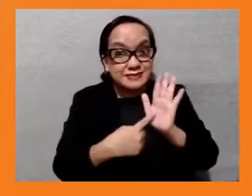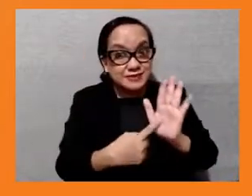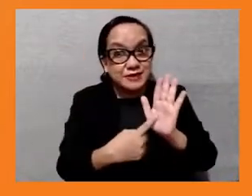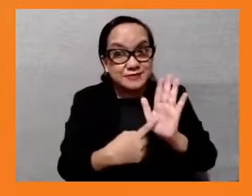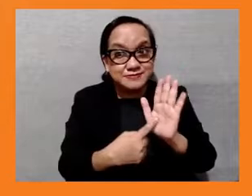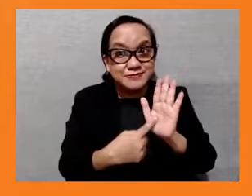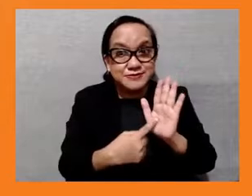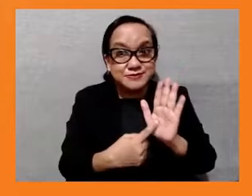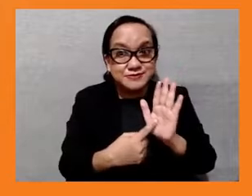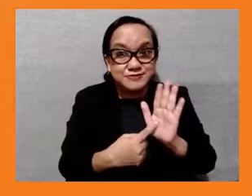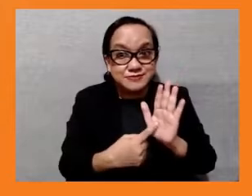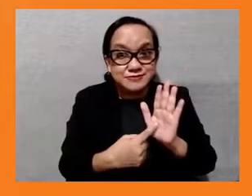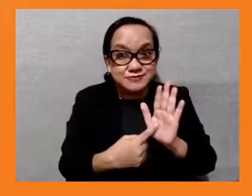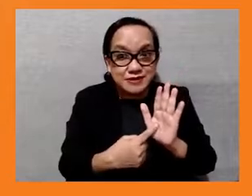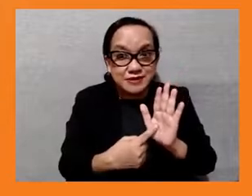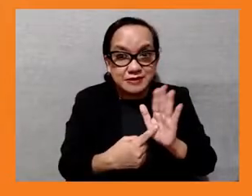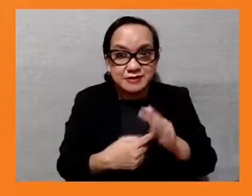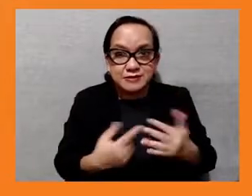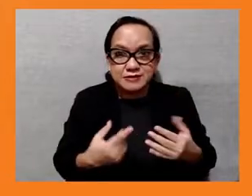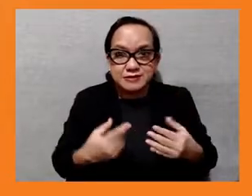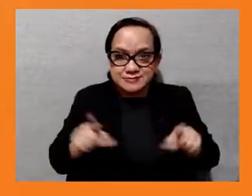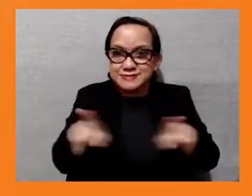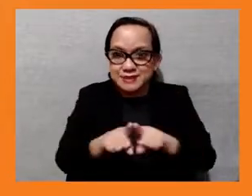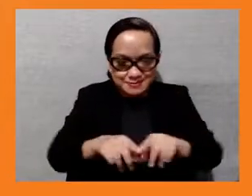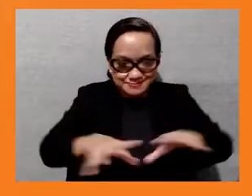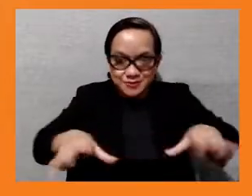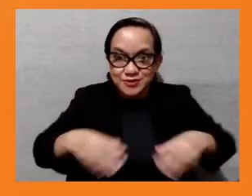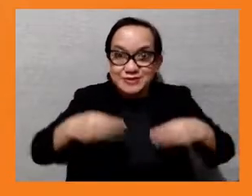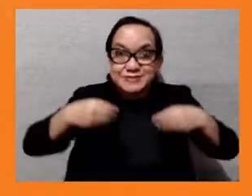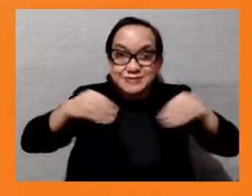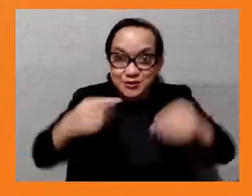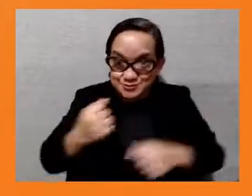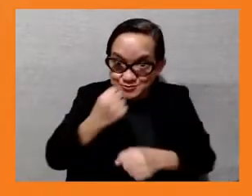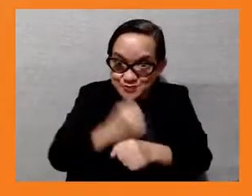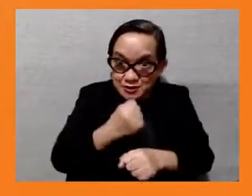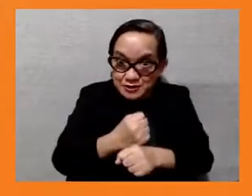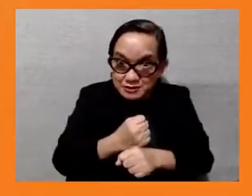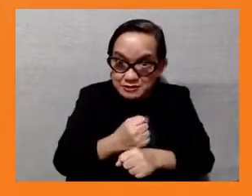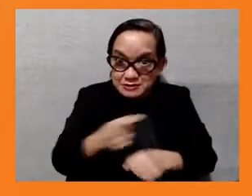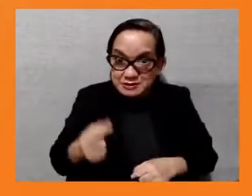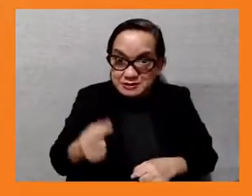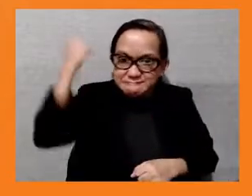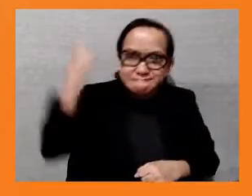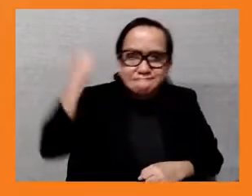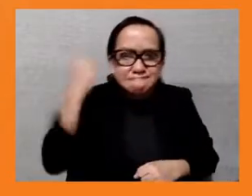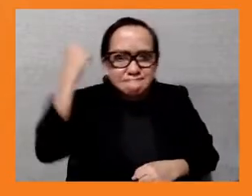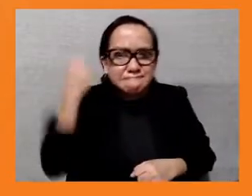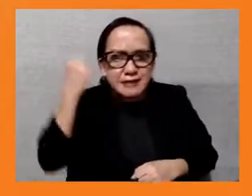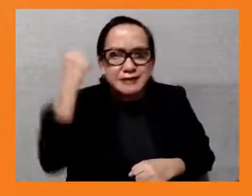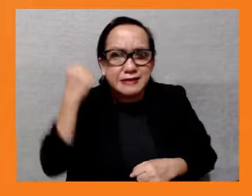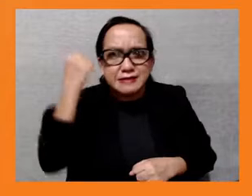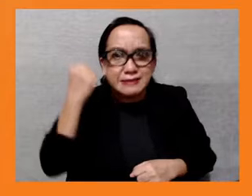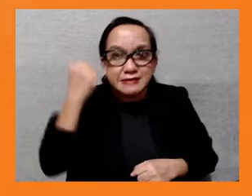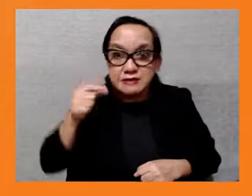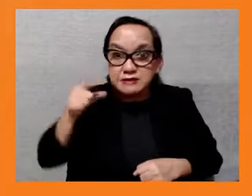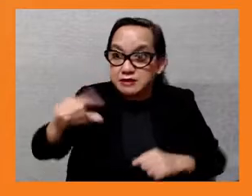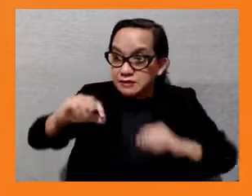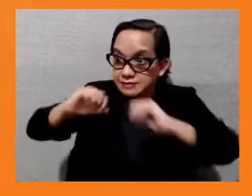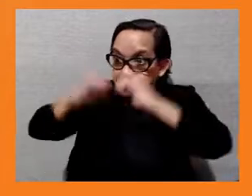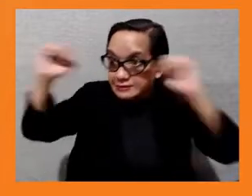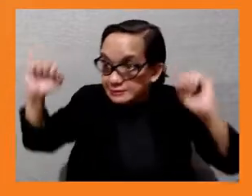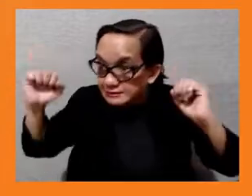and we're in the process of establishing an advisory group for that purpose. And then finally, on the standards, and I'd